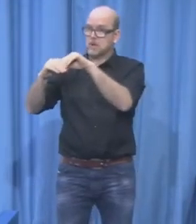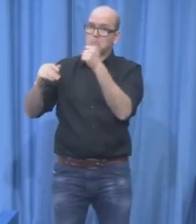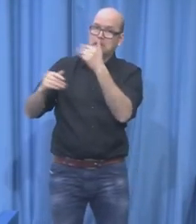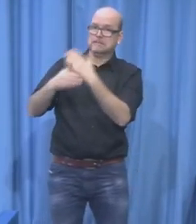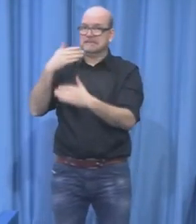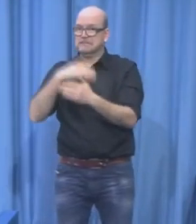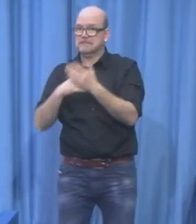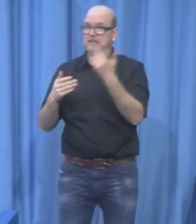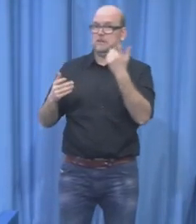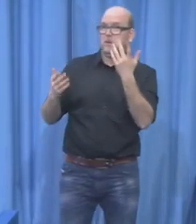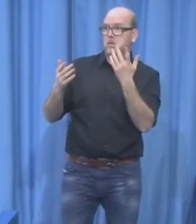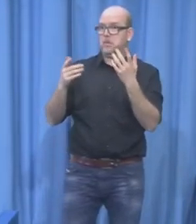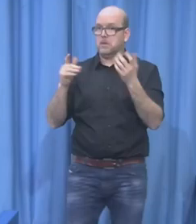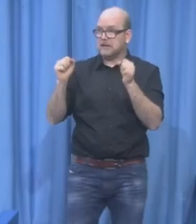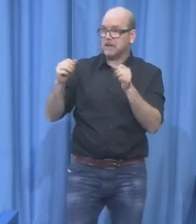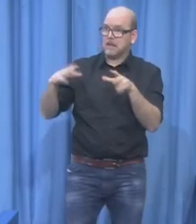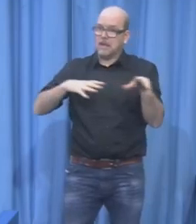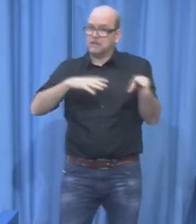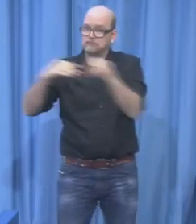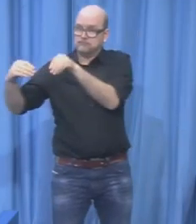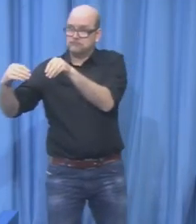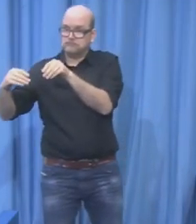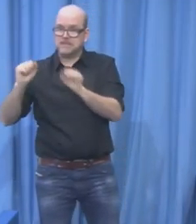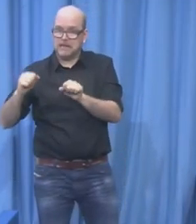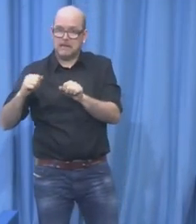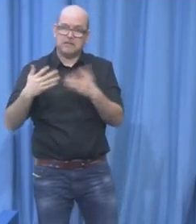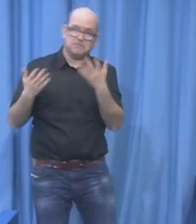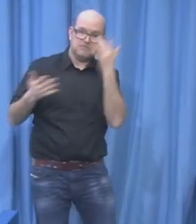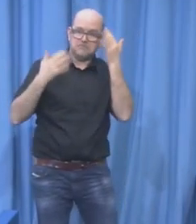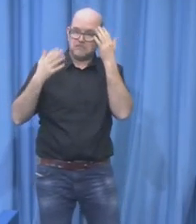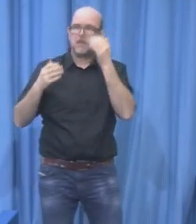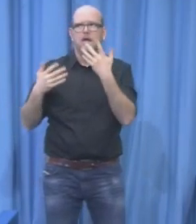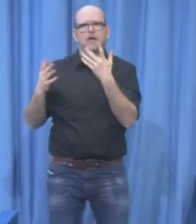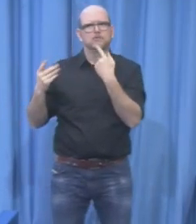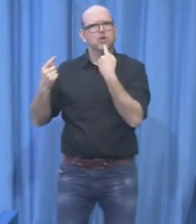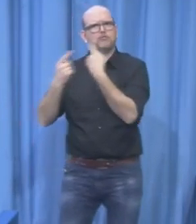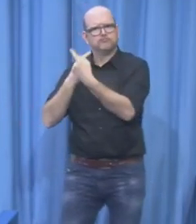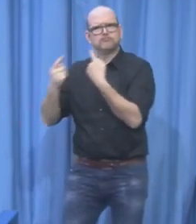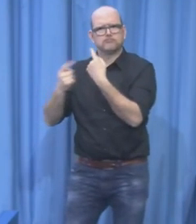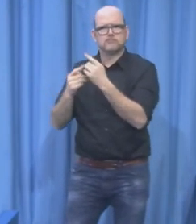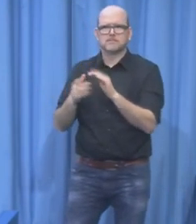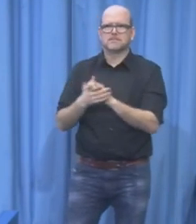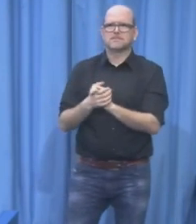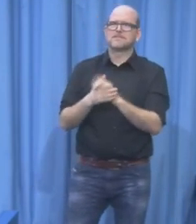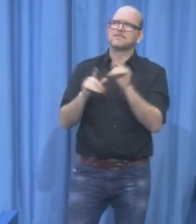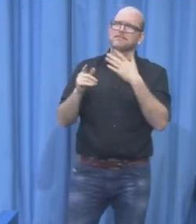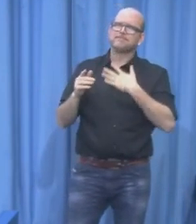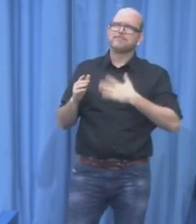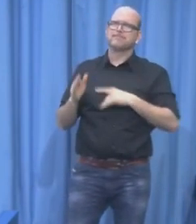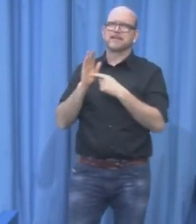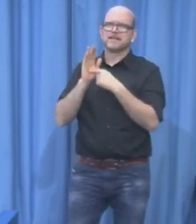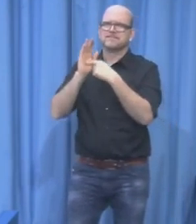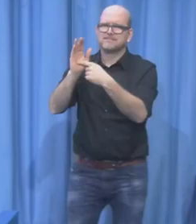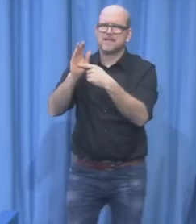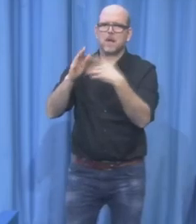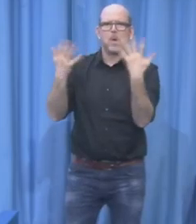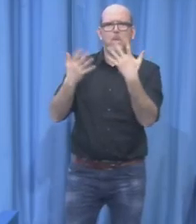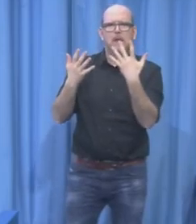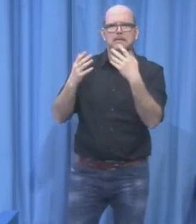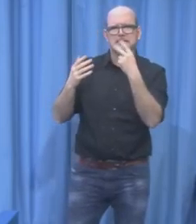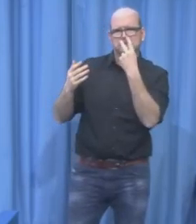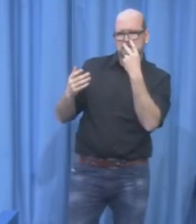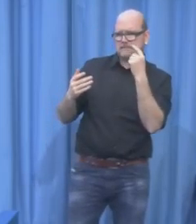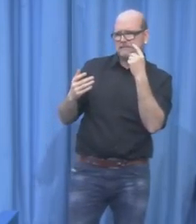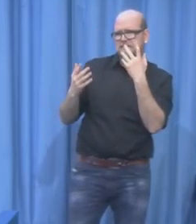number of things. The first thing was supported the hospital to identify the departments, because it was quite daunting for the hospital at first as